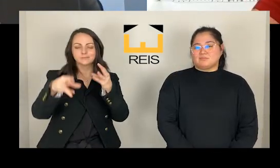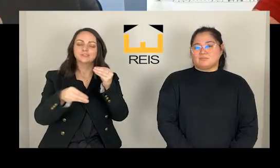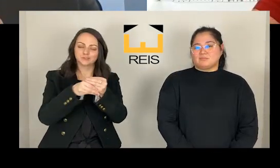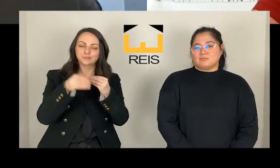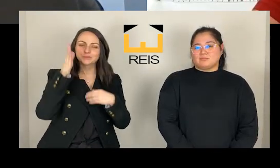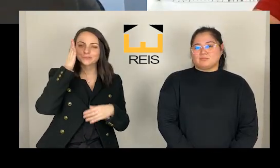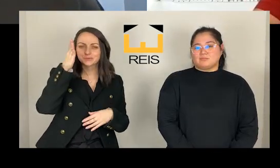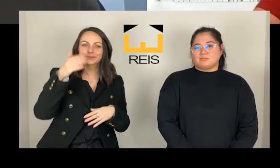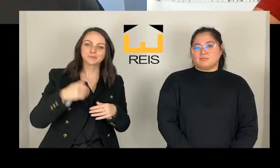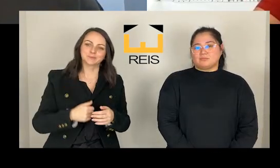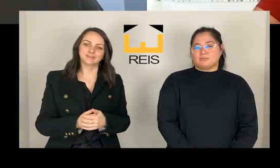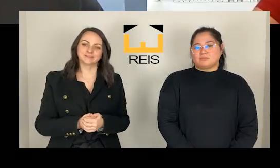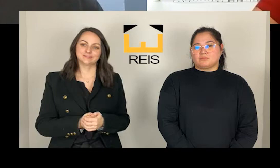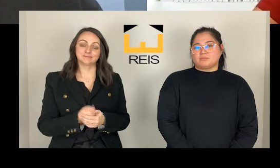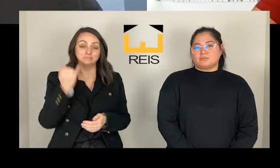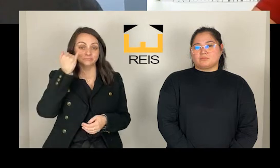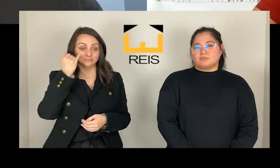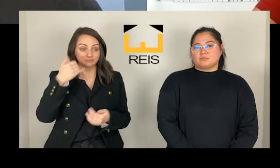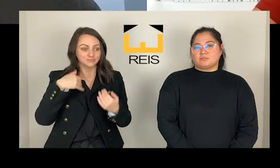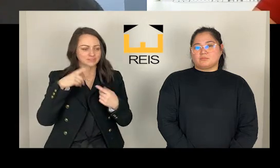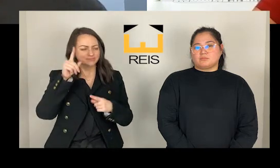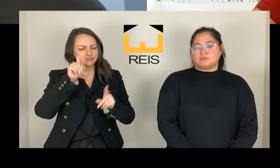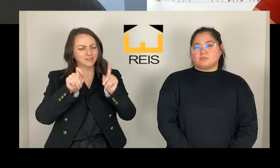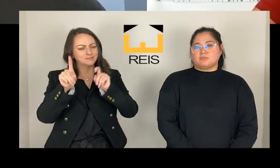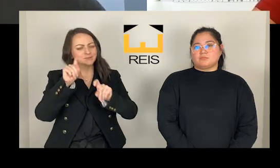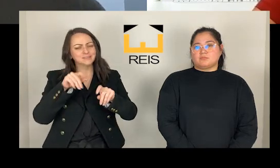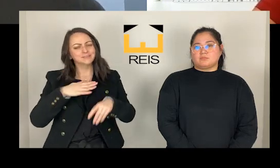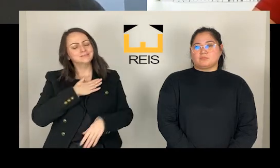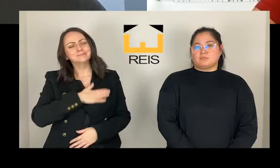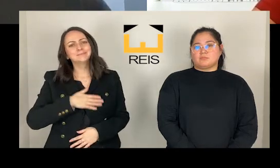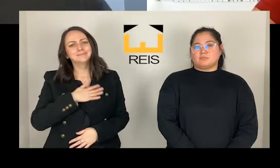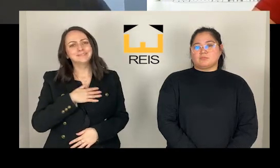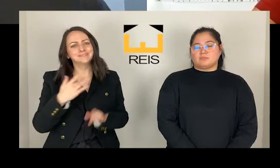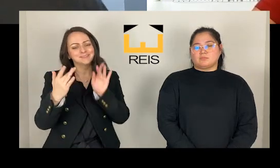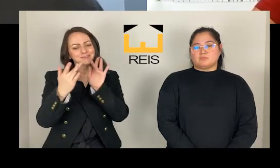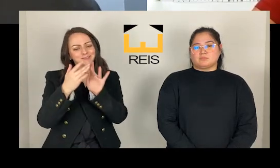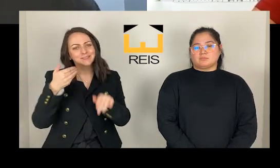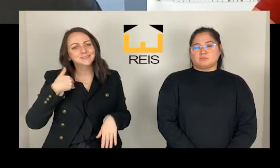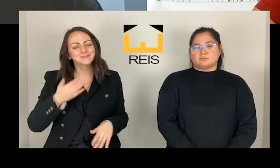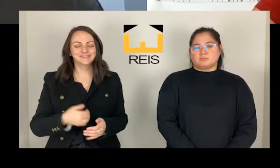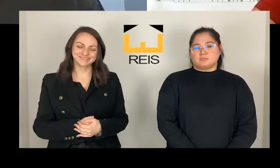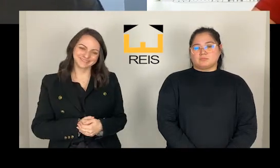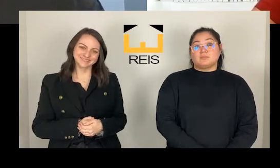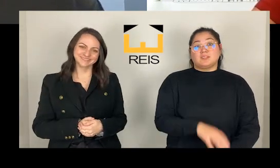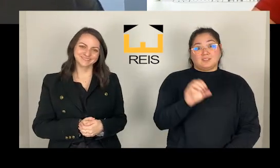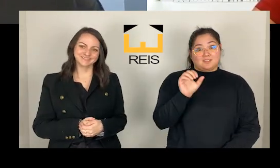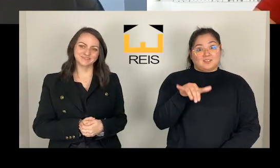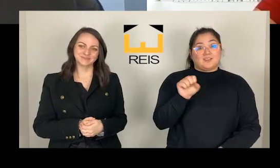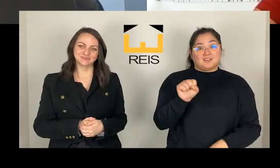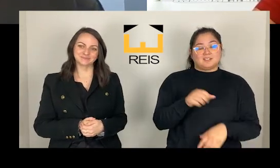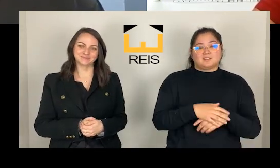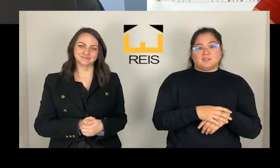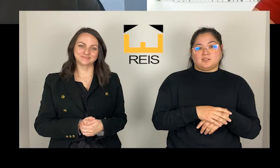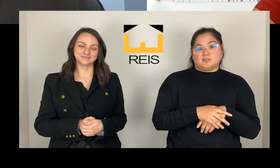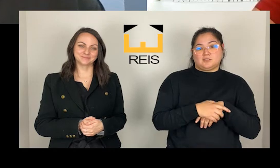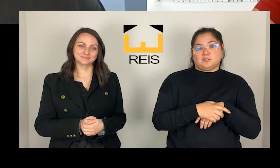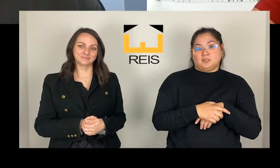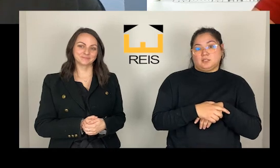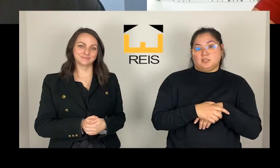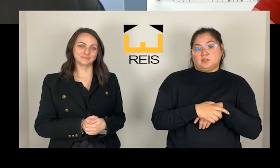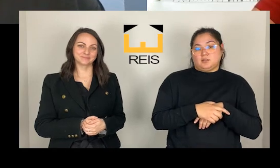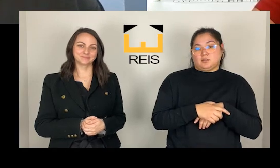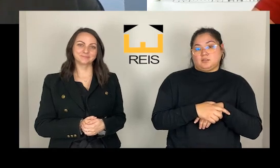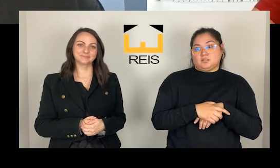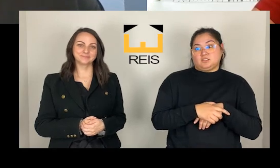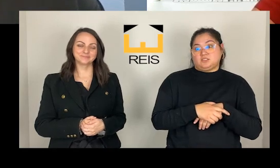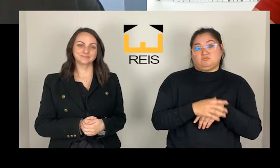in the post. If anybody has any other questions, by all means, please reach out to us. But yes, just go ahead and put